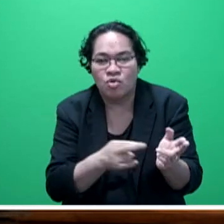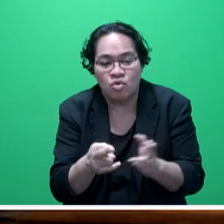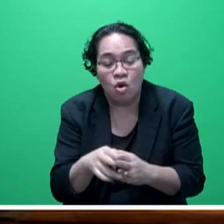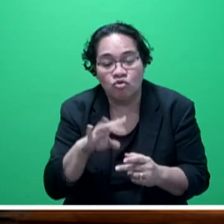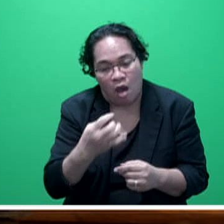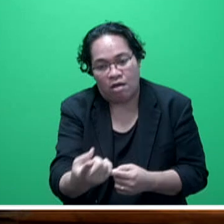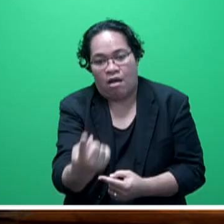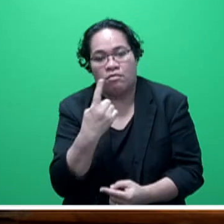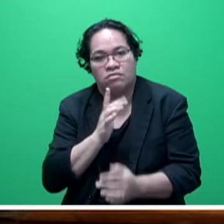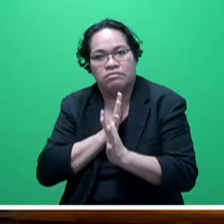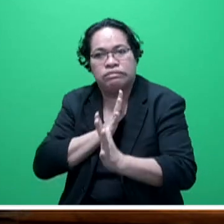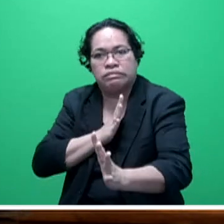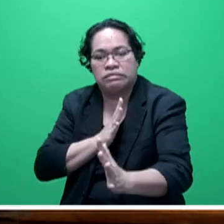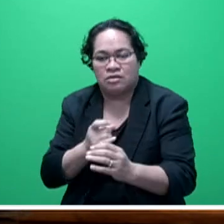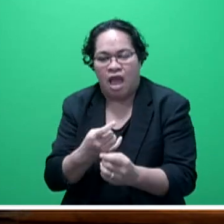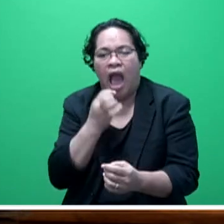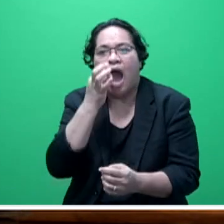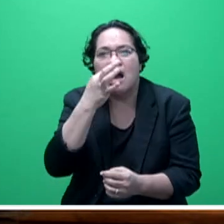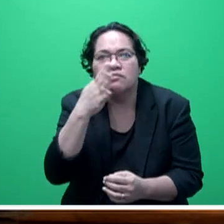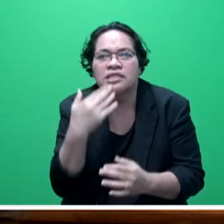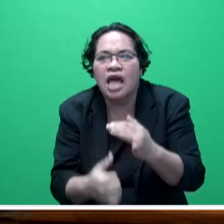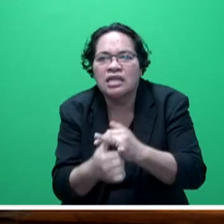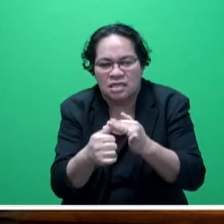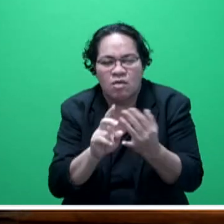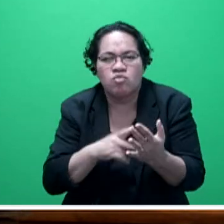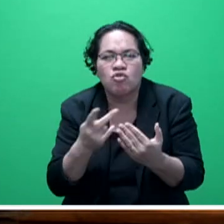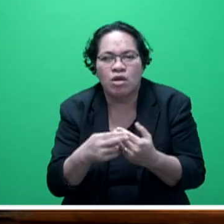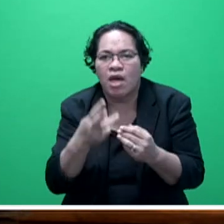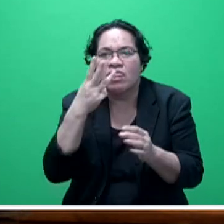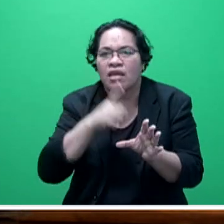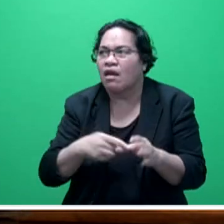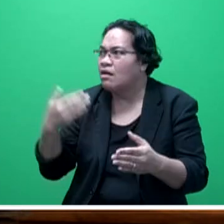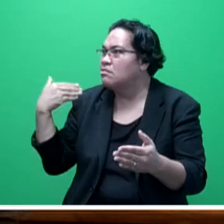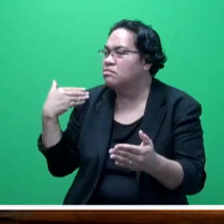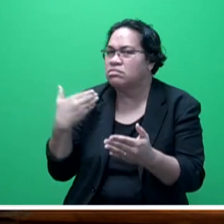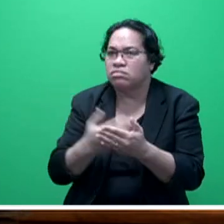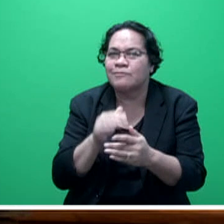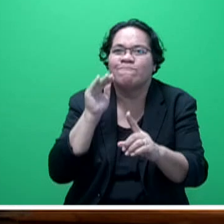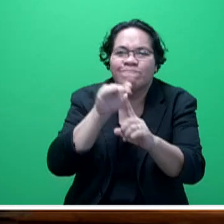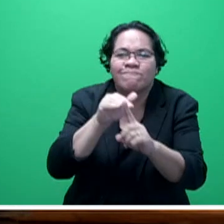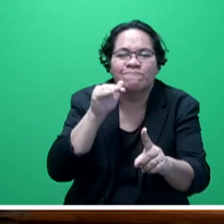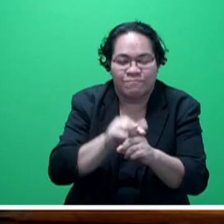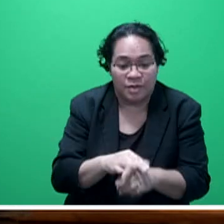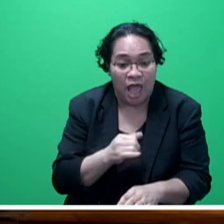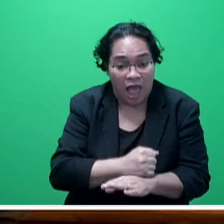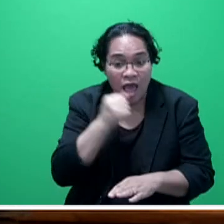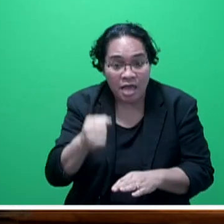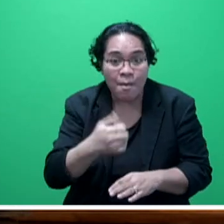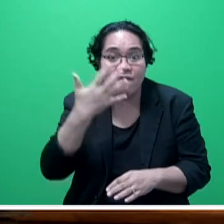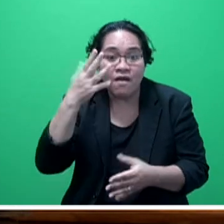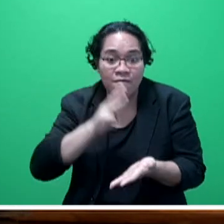to us to access this program in the last 3 years. Government has invested about $5